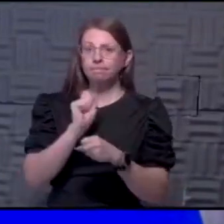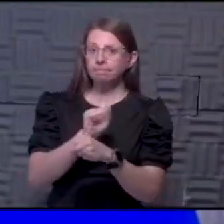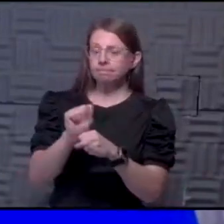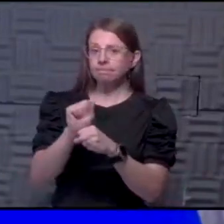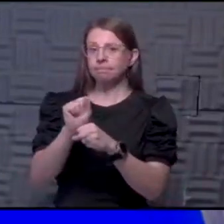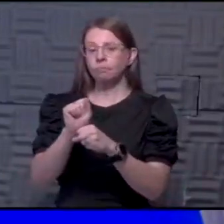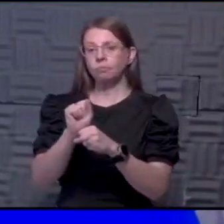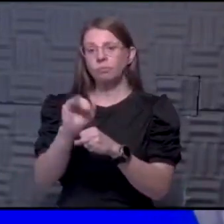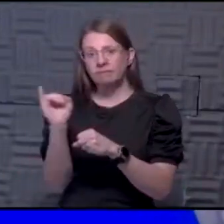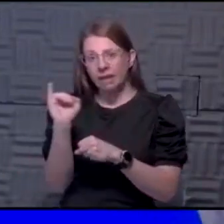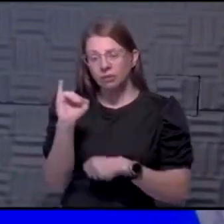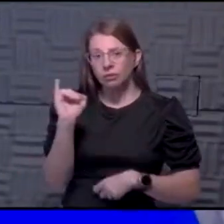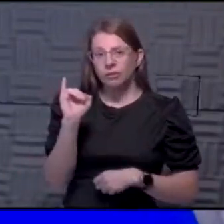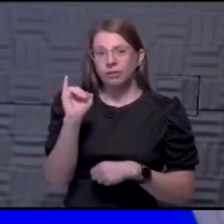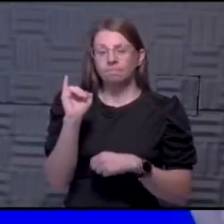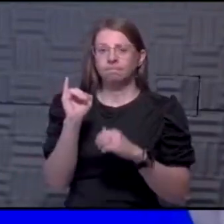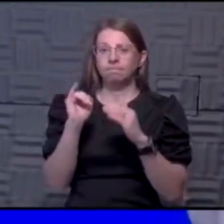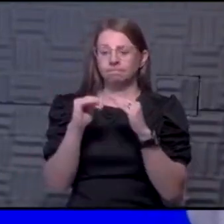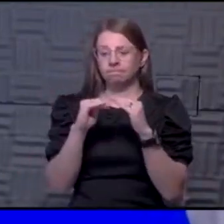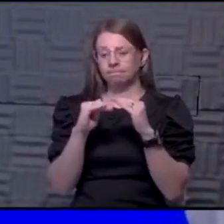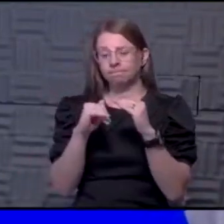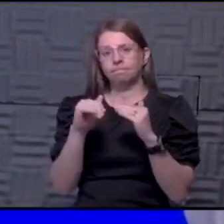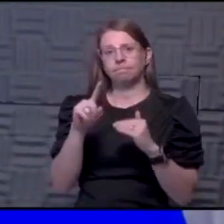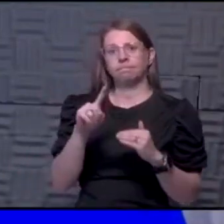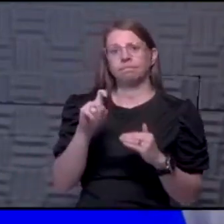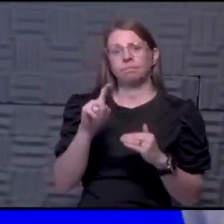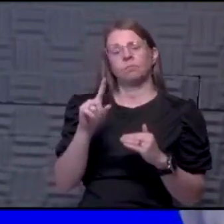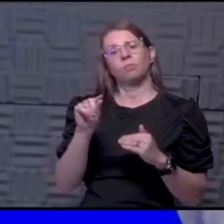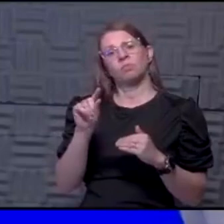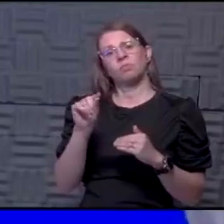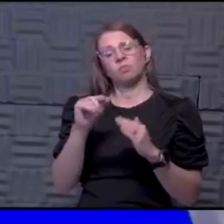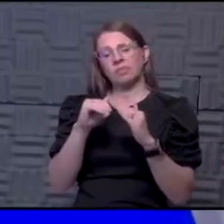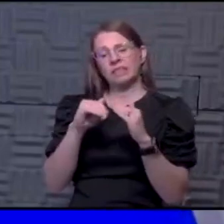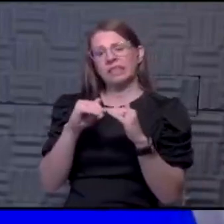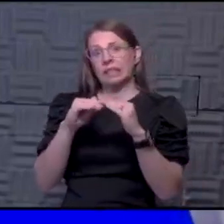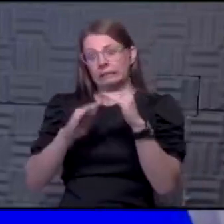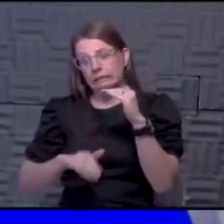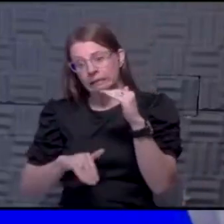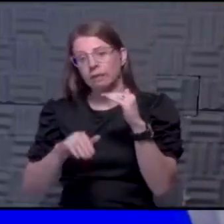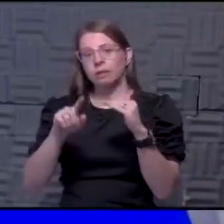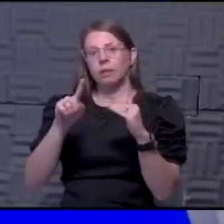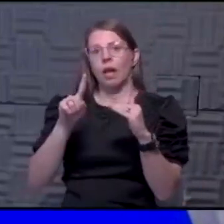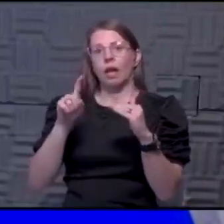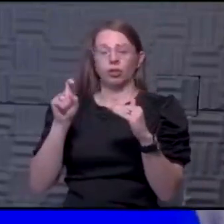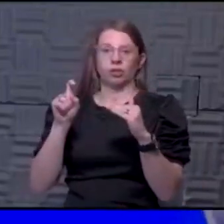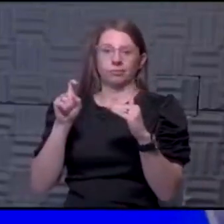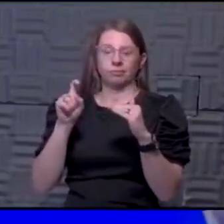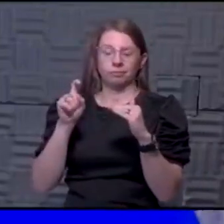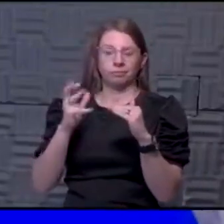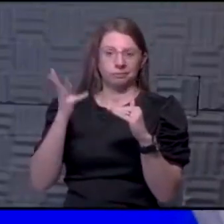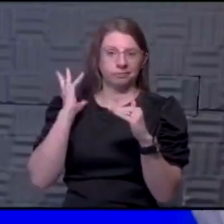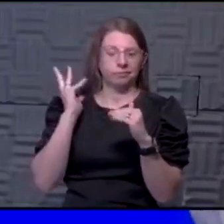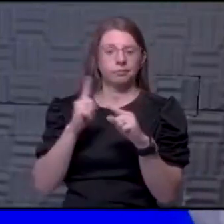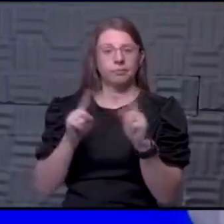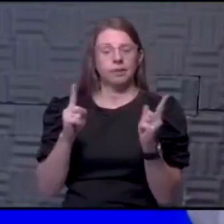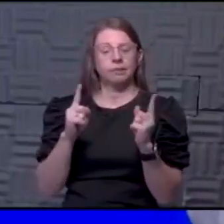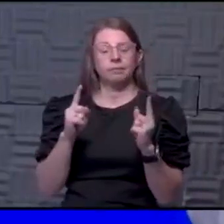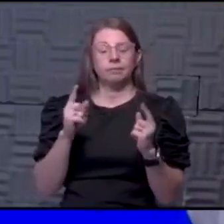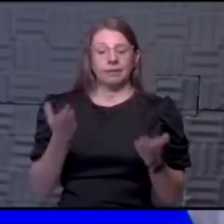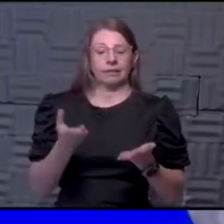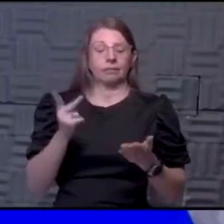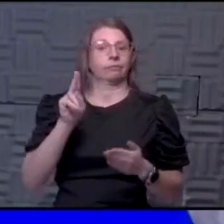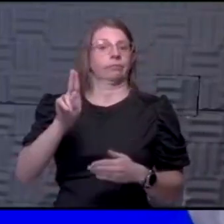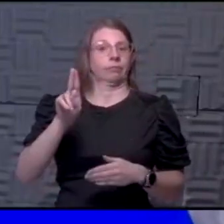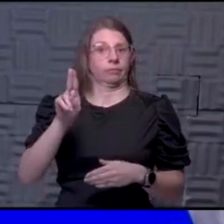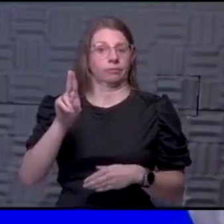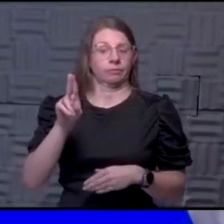still just hovering just below that 120, which it was lower. It was under 100 at one point. But here at